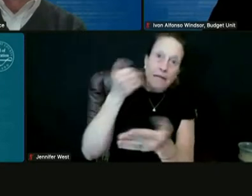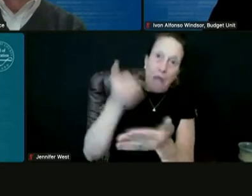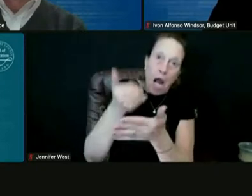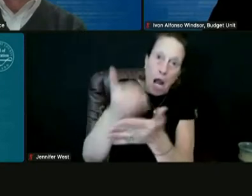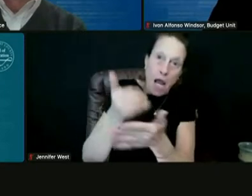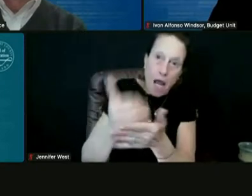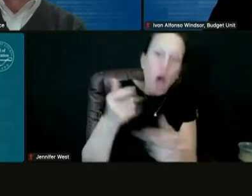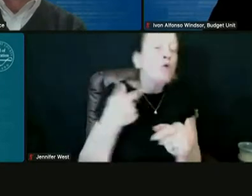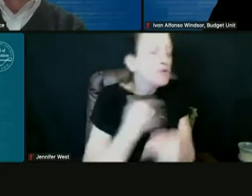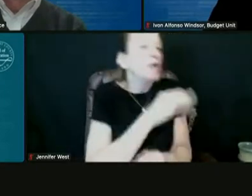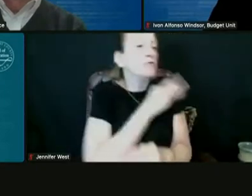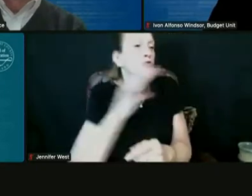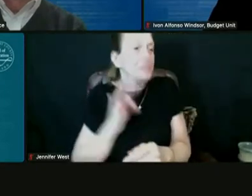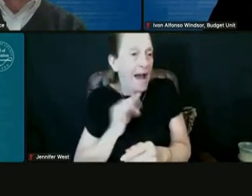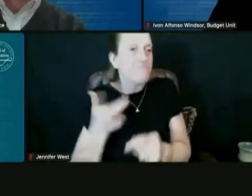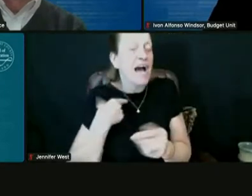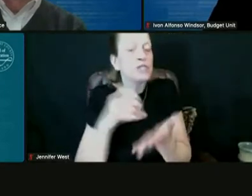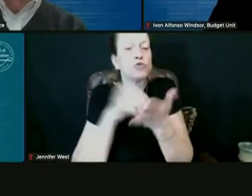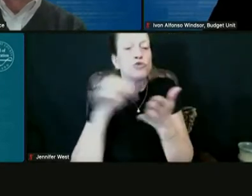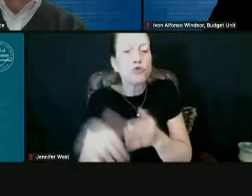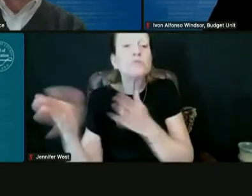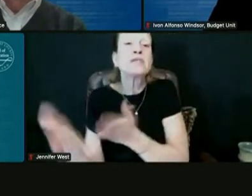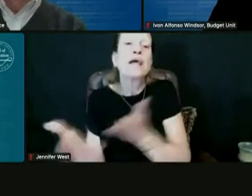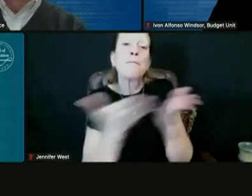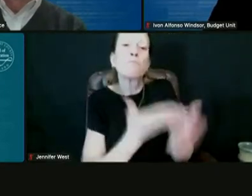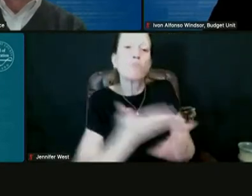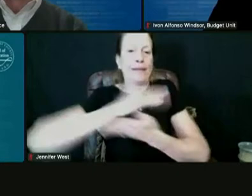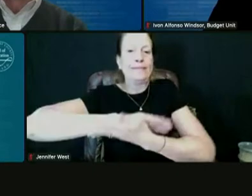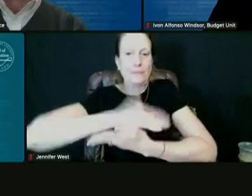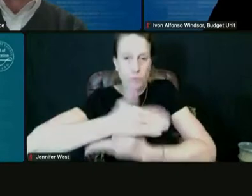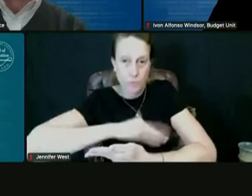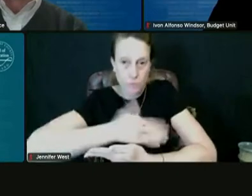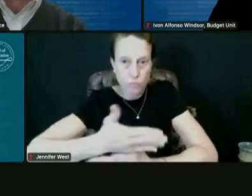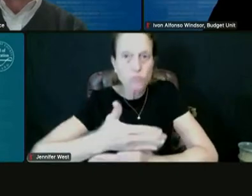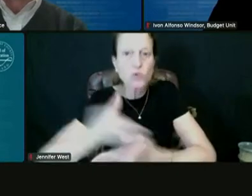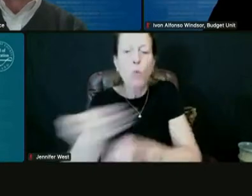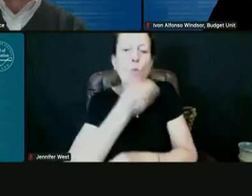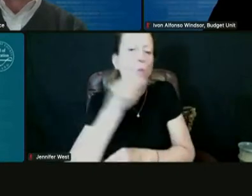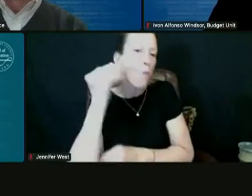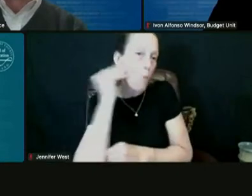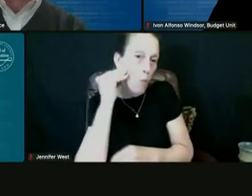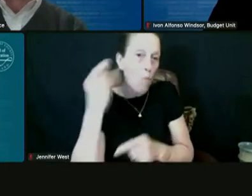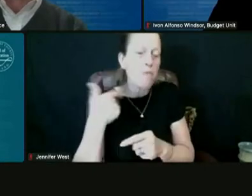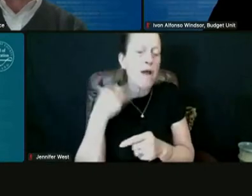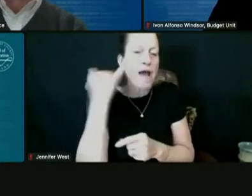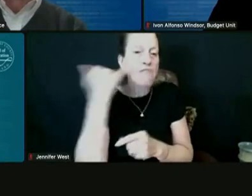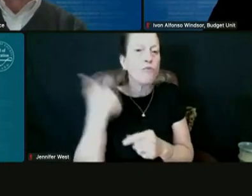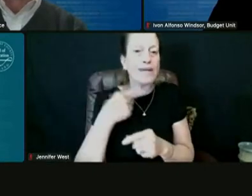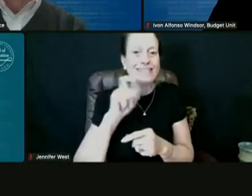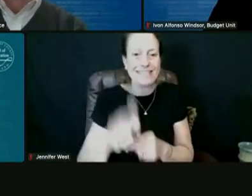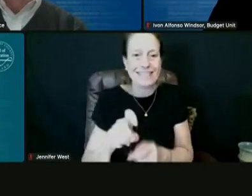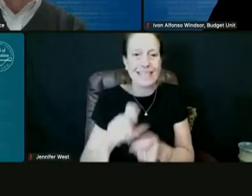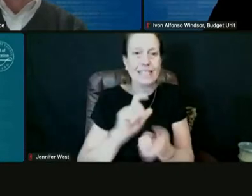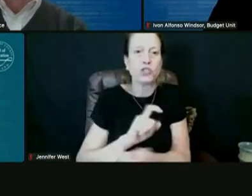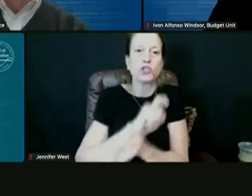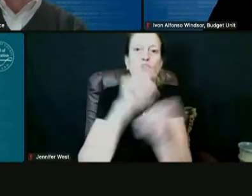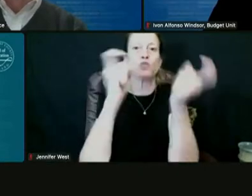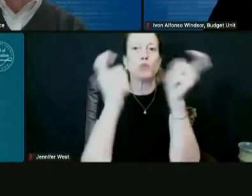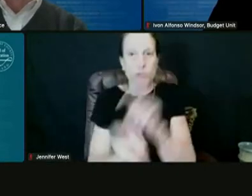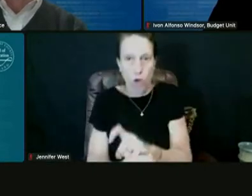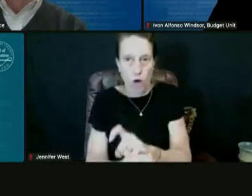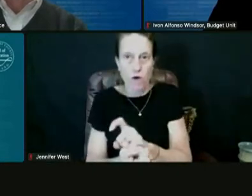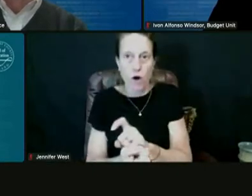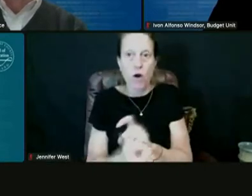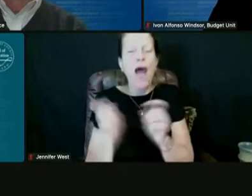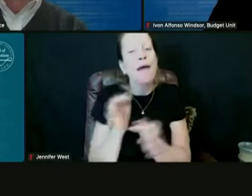able to take their devices, you know, have their devices and everything ready just in case we need to switch over. So the simple